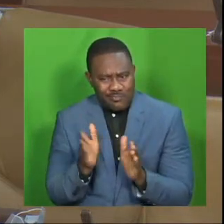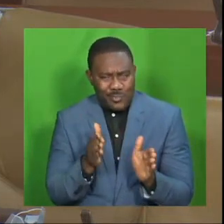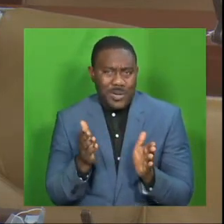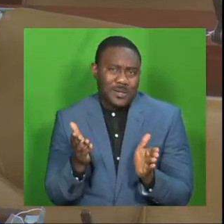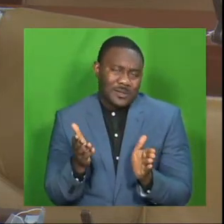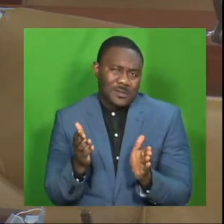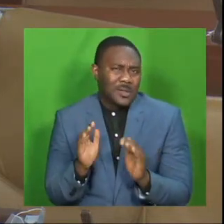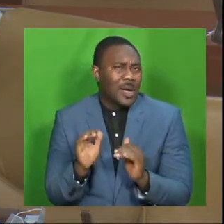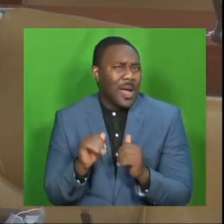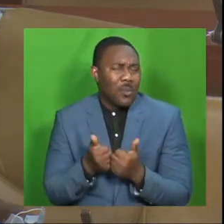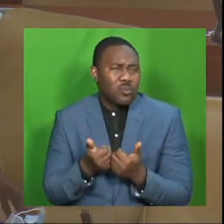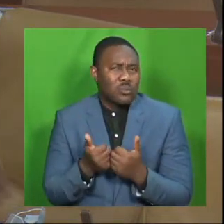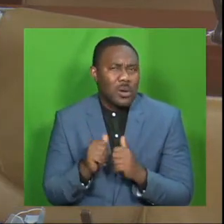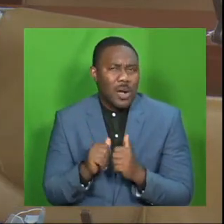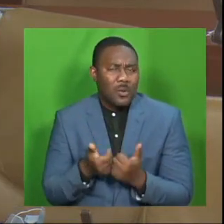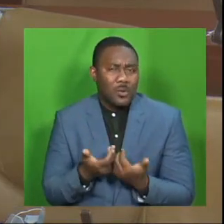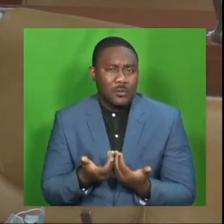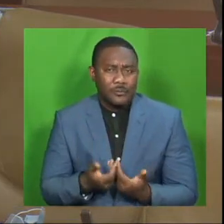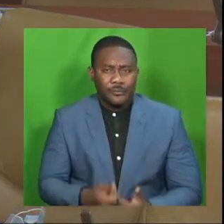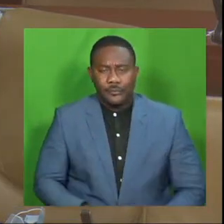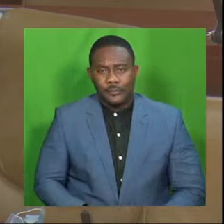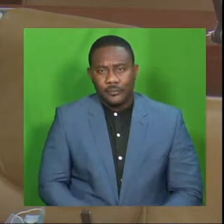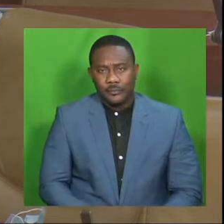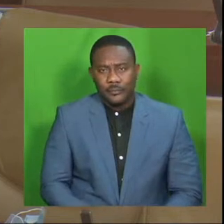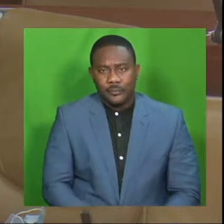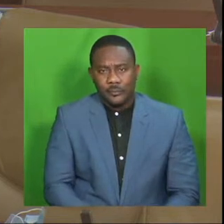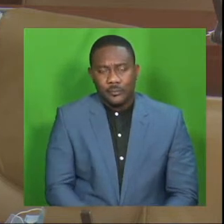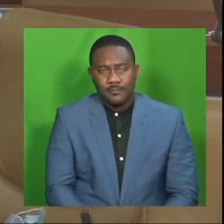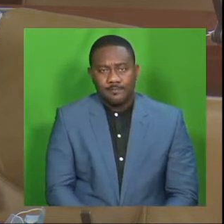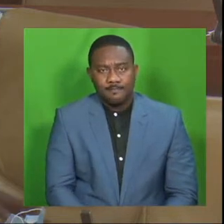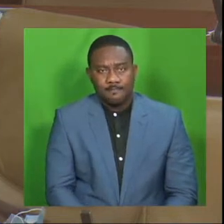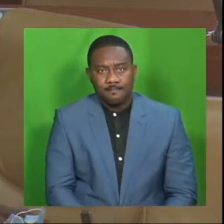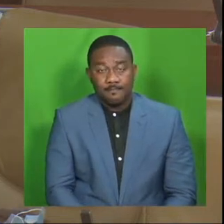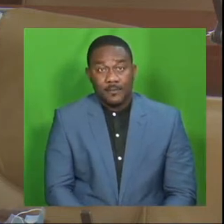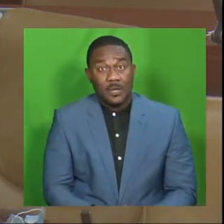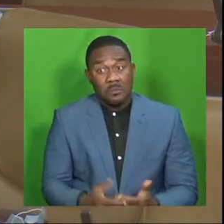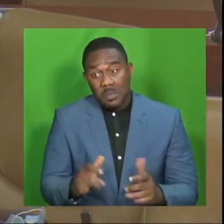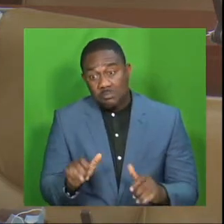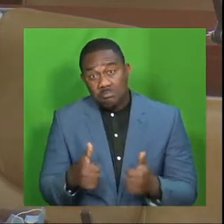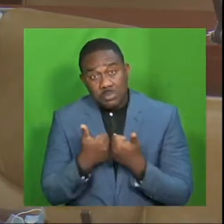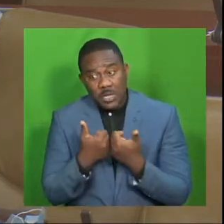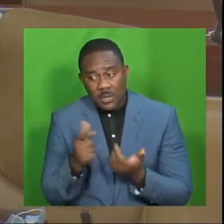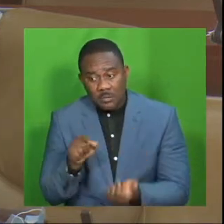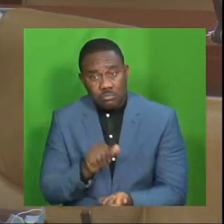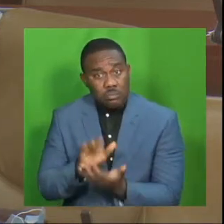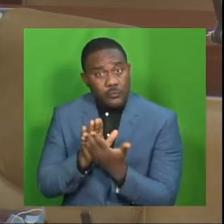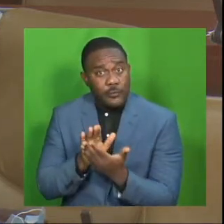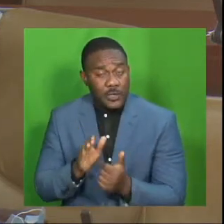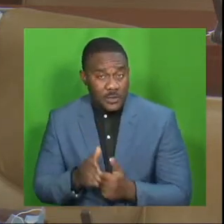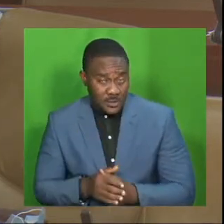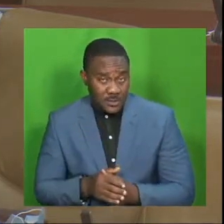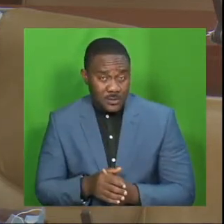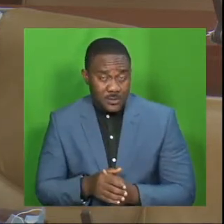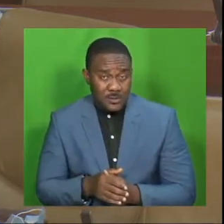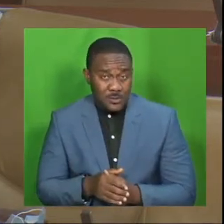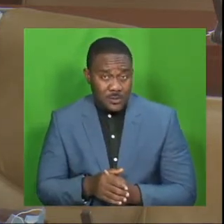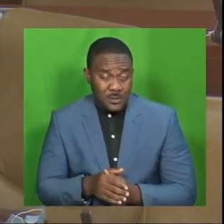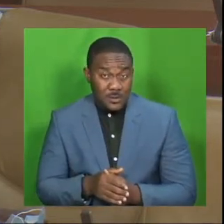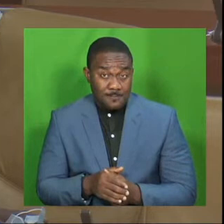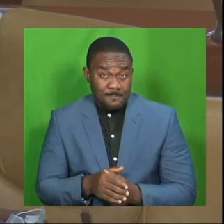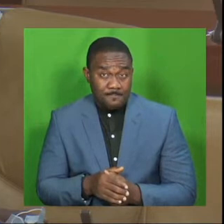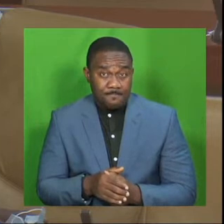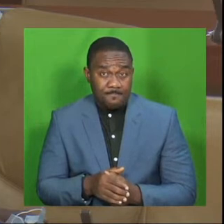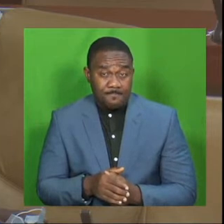for interventions to be able to deal with the challenges that these people will be facing. And